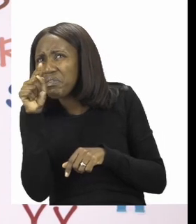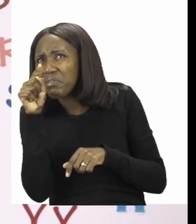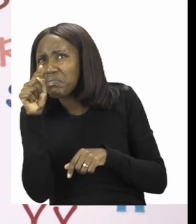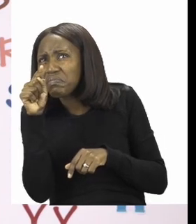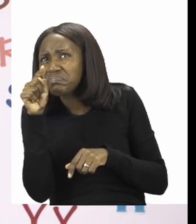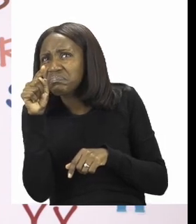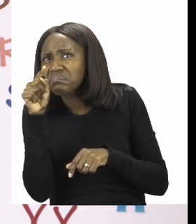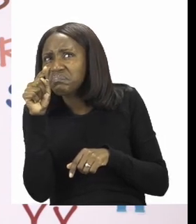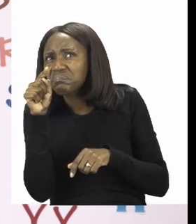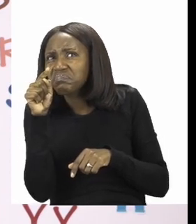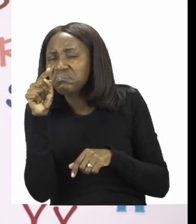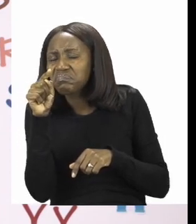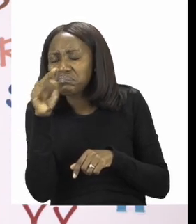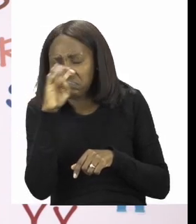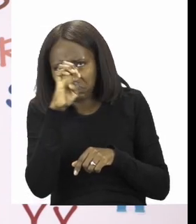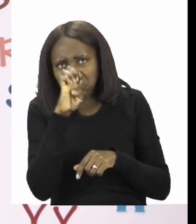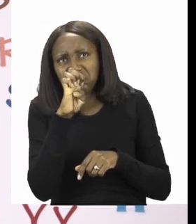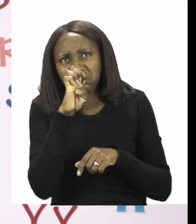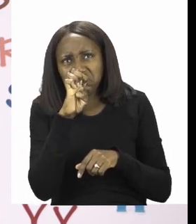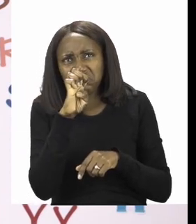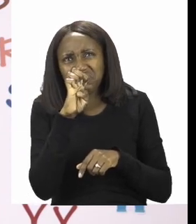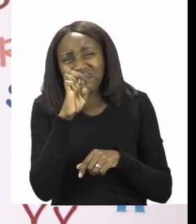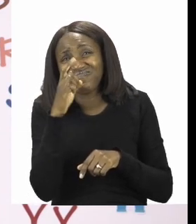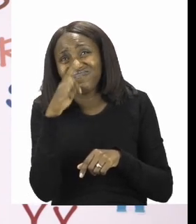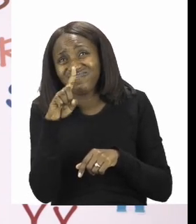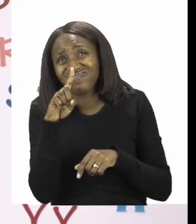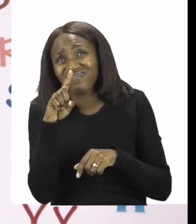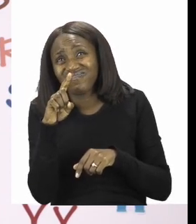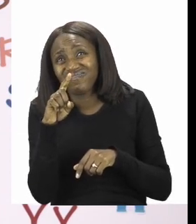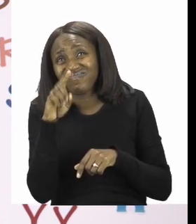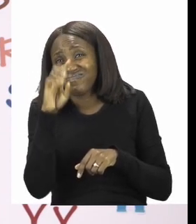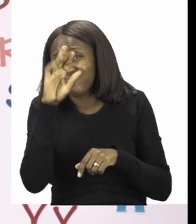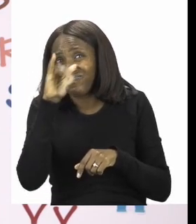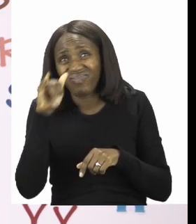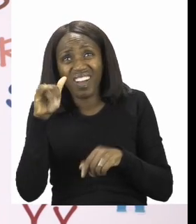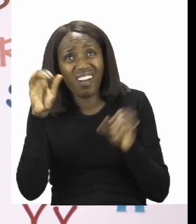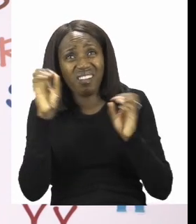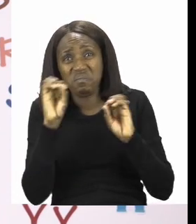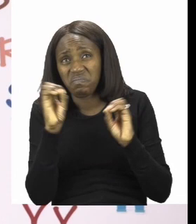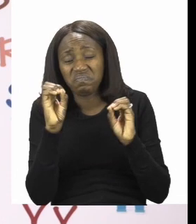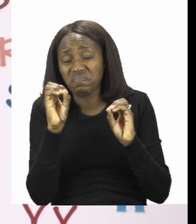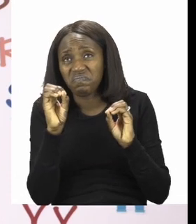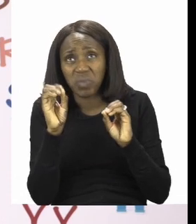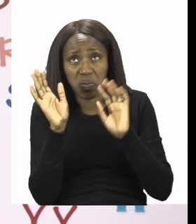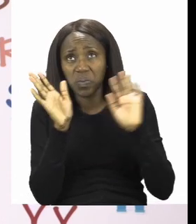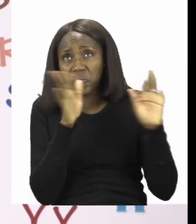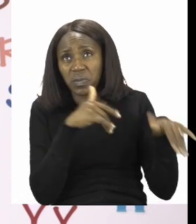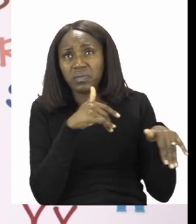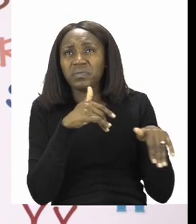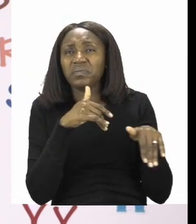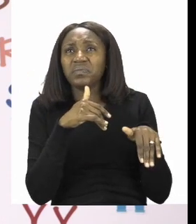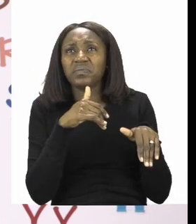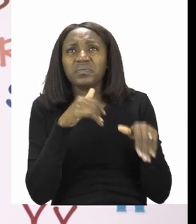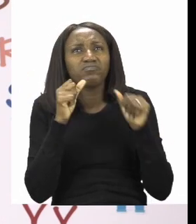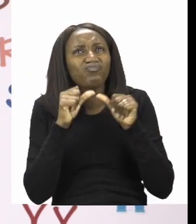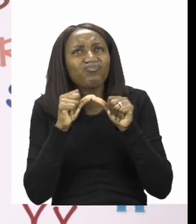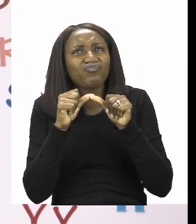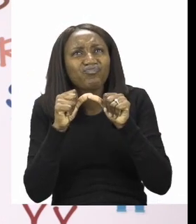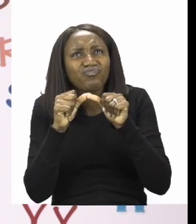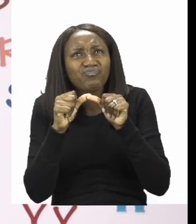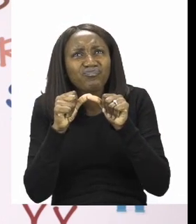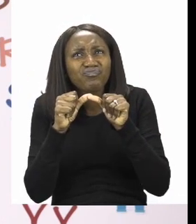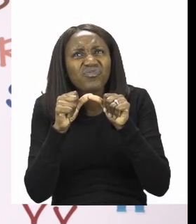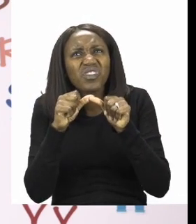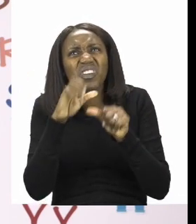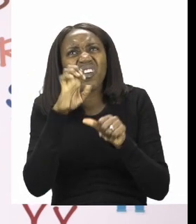one here, but there are no other matching letters. So we're going to go to the next